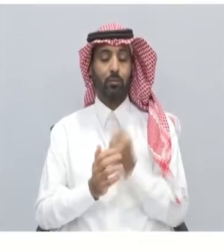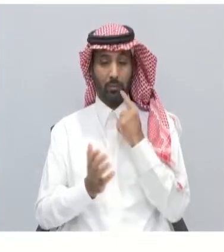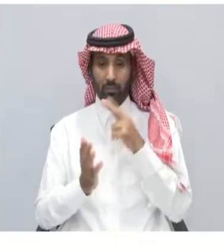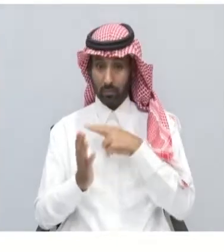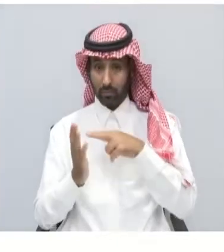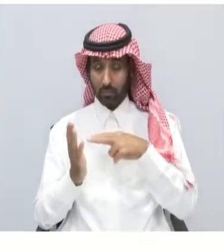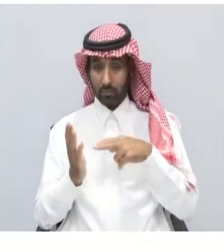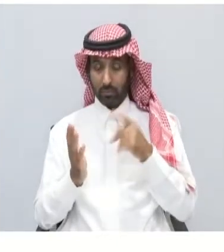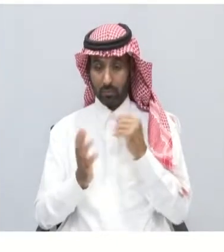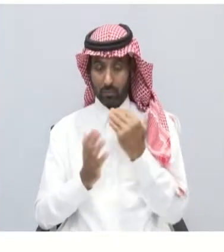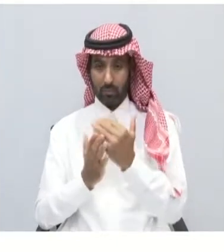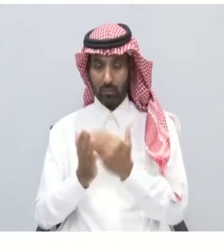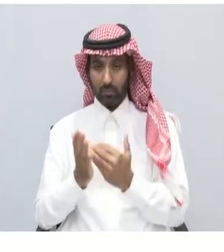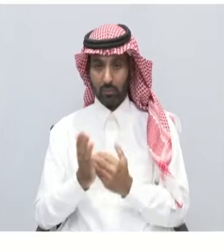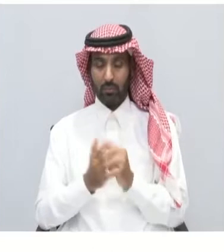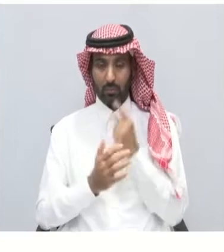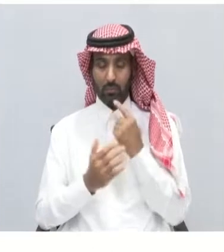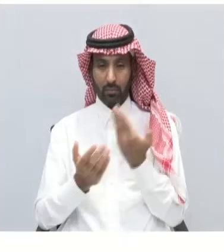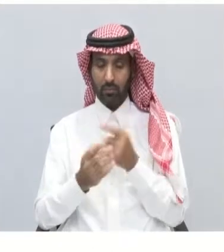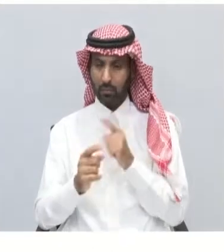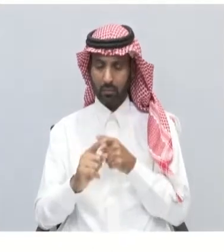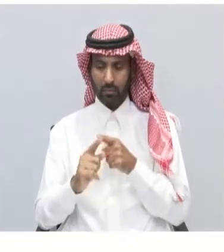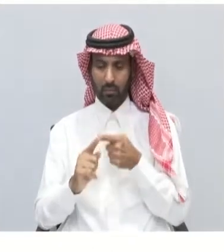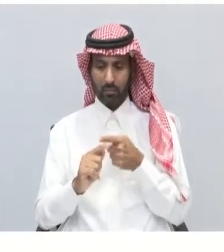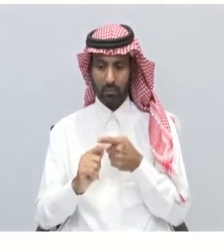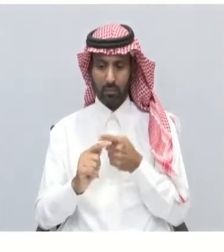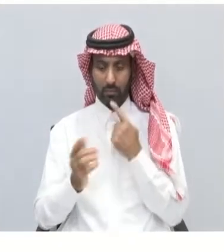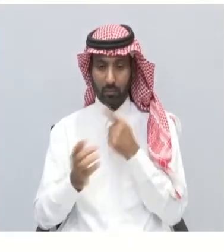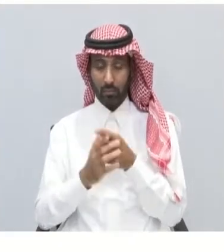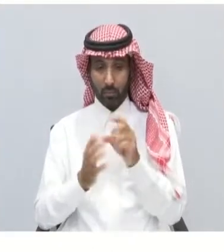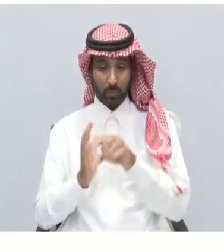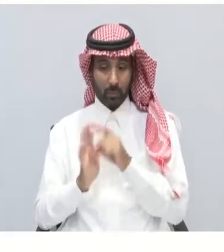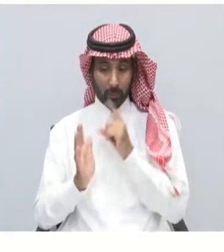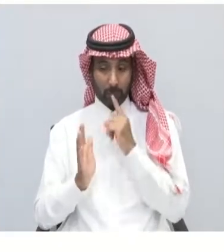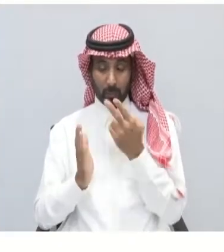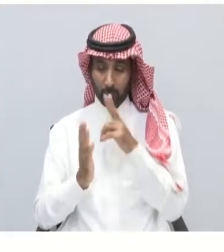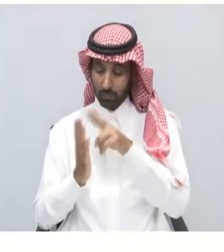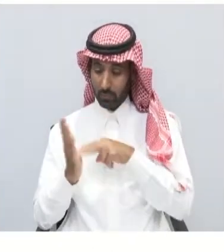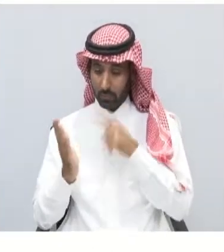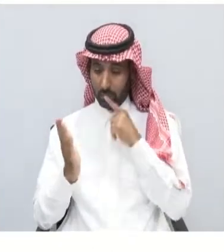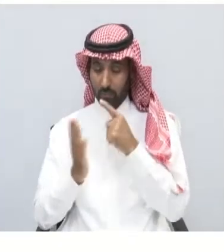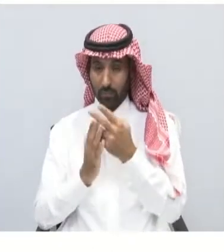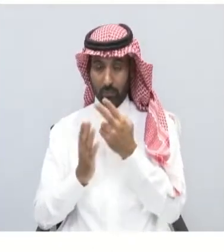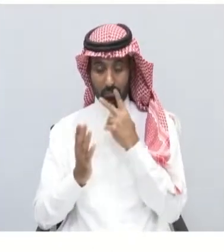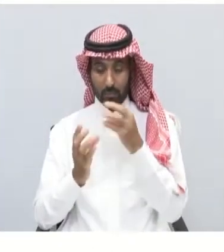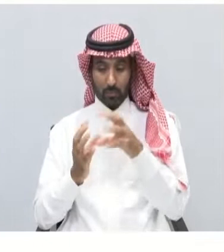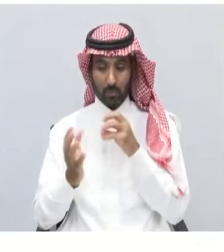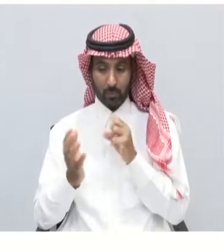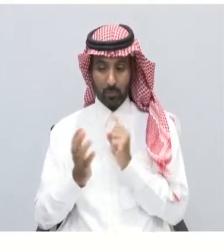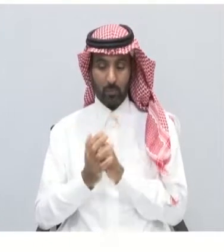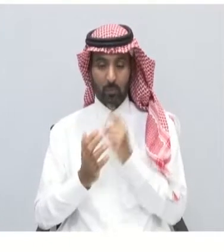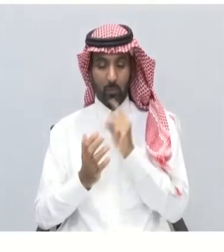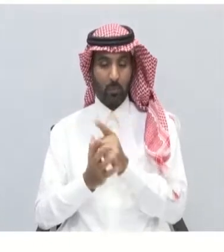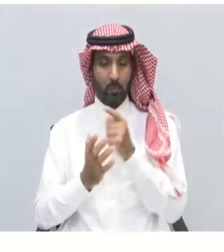read the complaints. This is the title of our reading. Scan the reading for details,